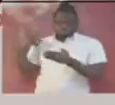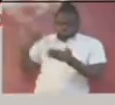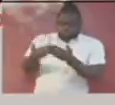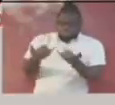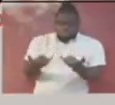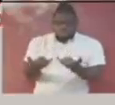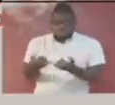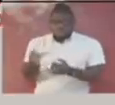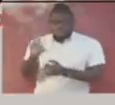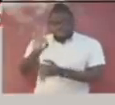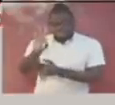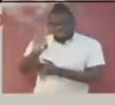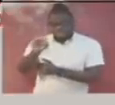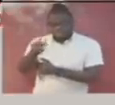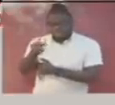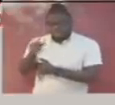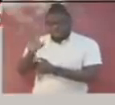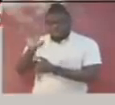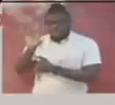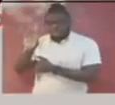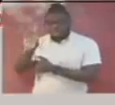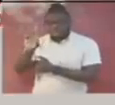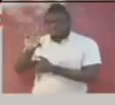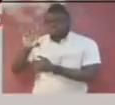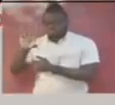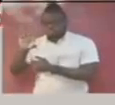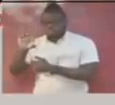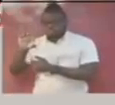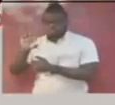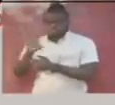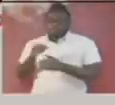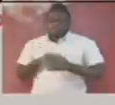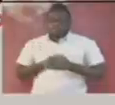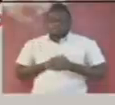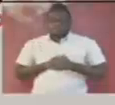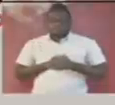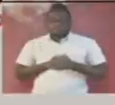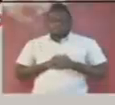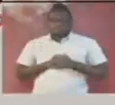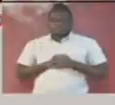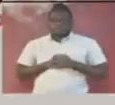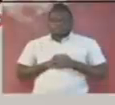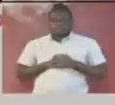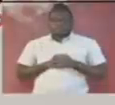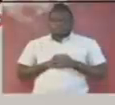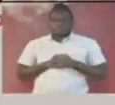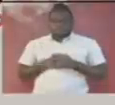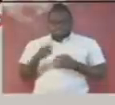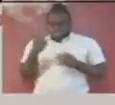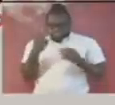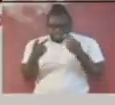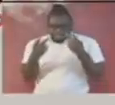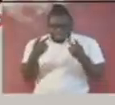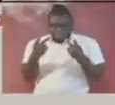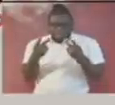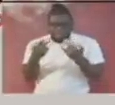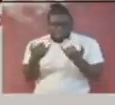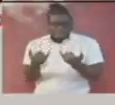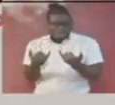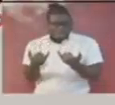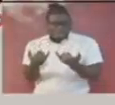7,617. You would notice that since around October last year, this rate has decreased